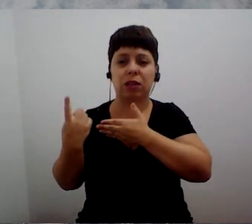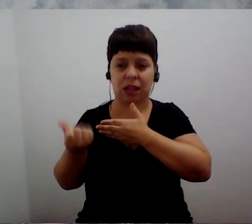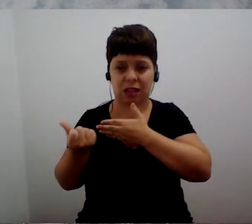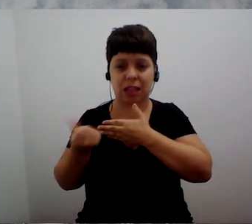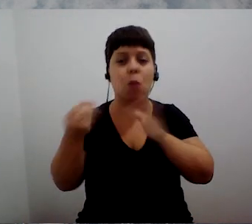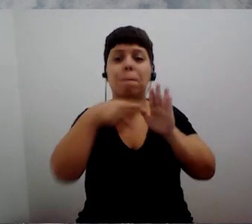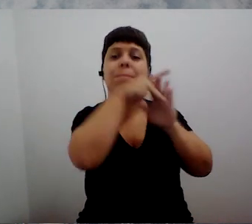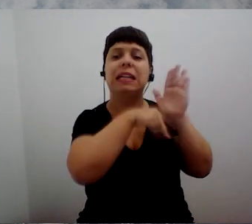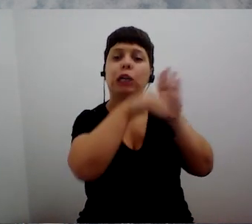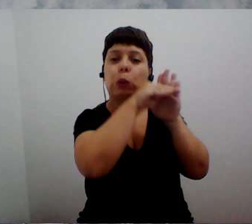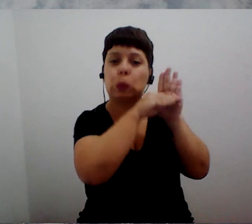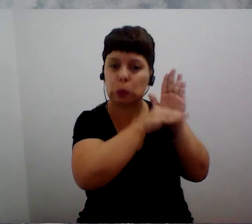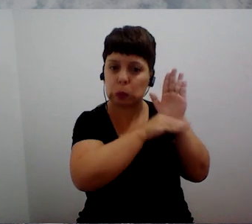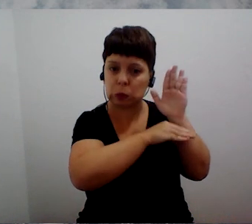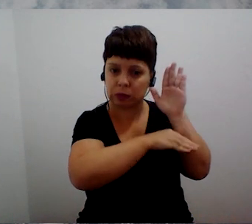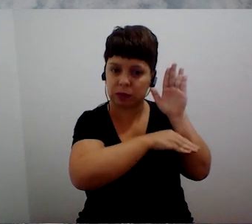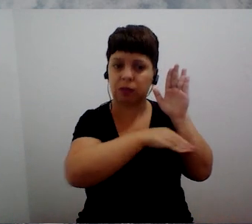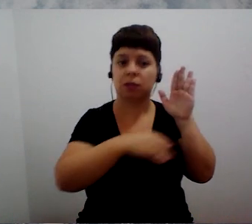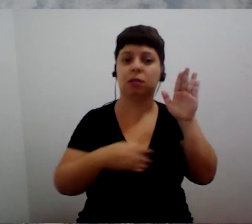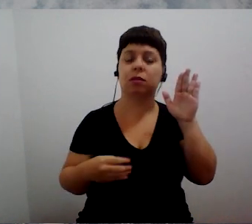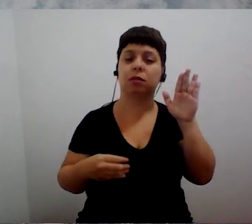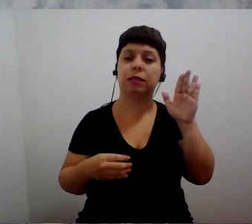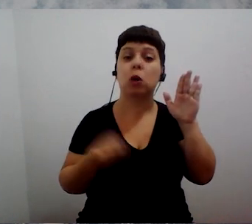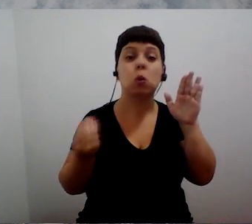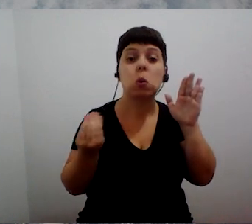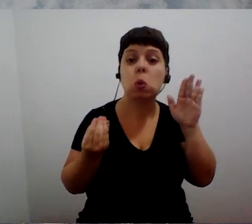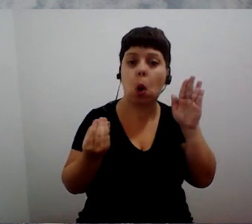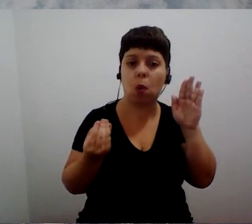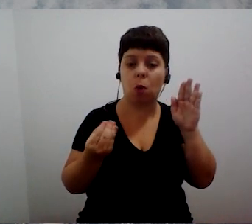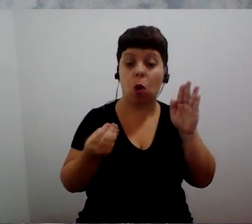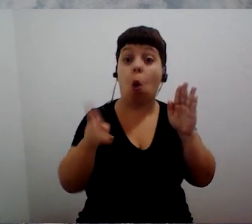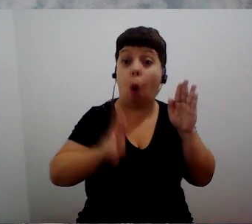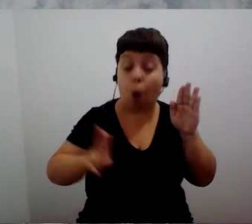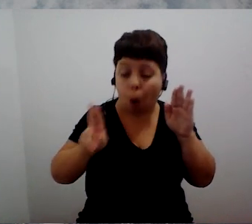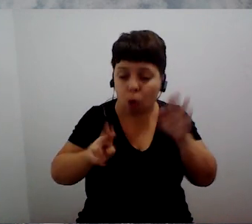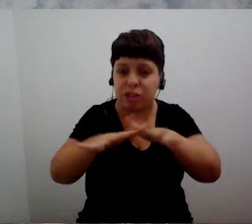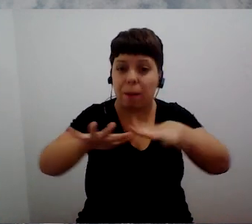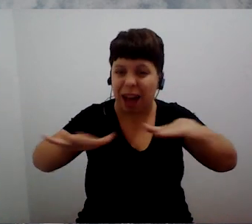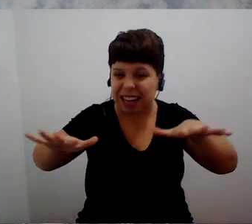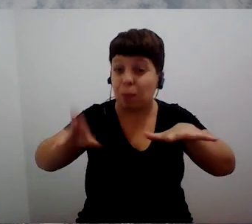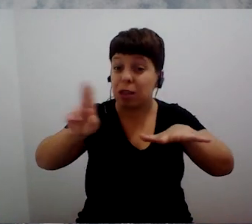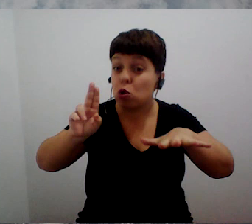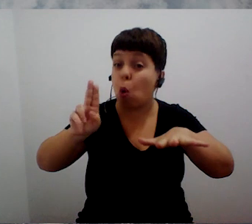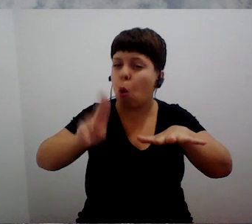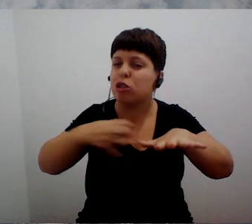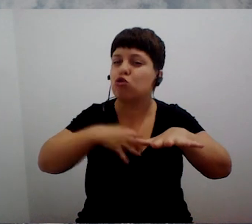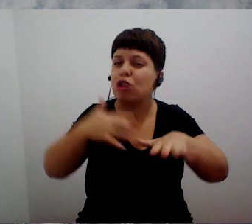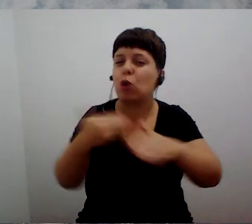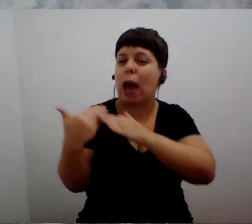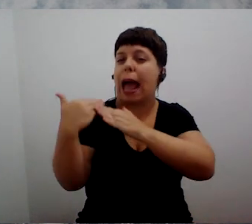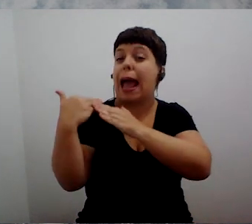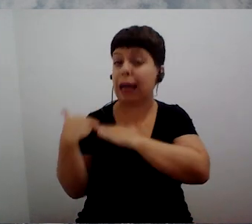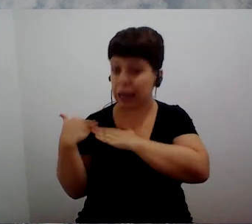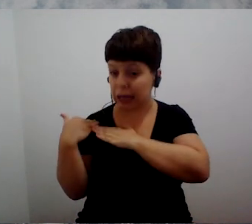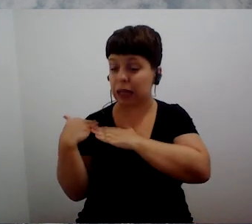provide a framework for value creation through the sustainable use of marine natural resources and ecosystem